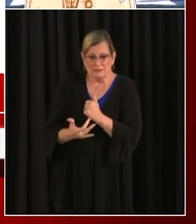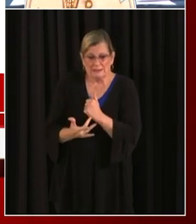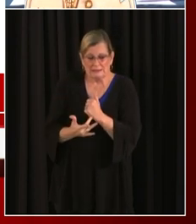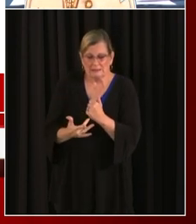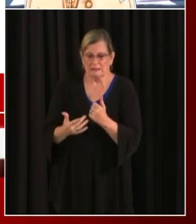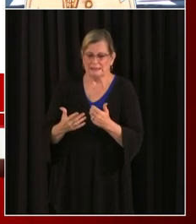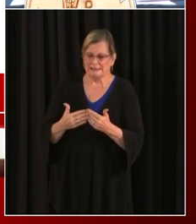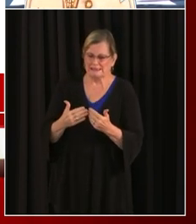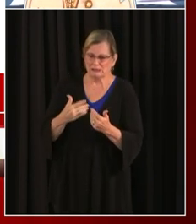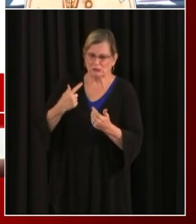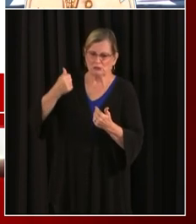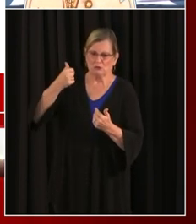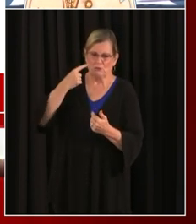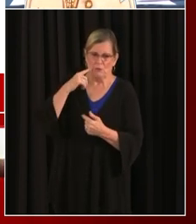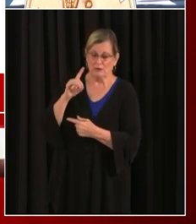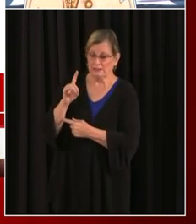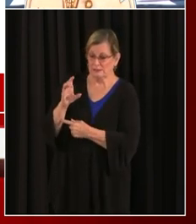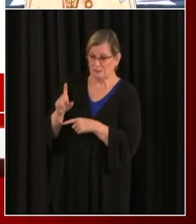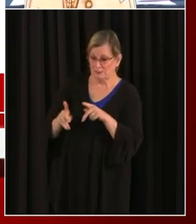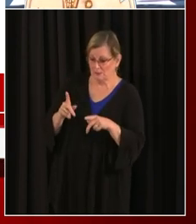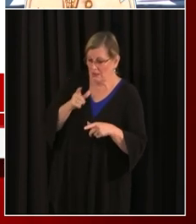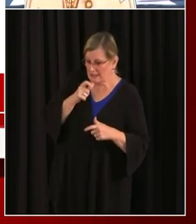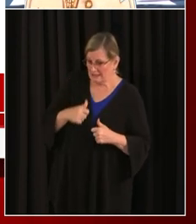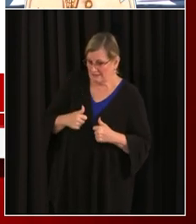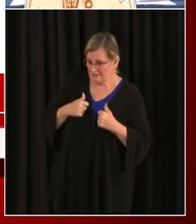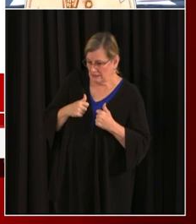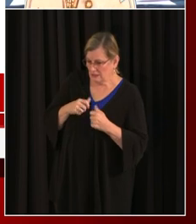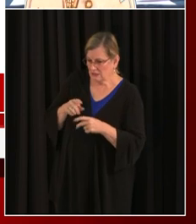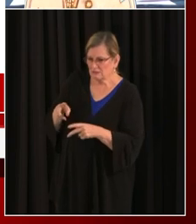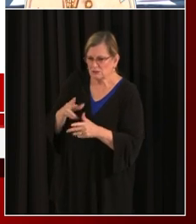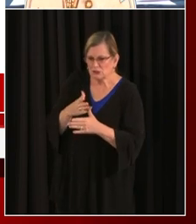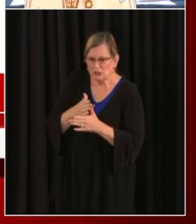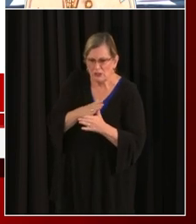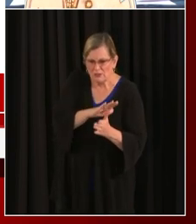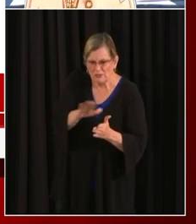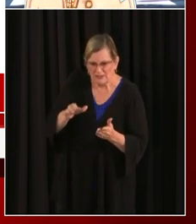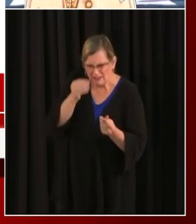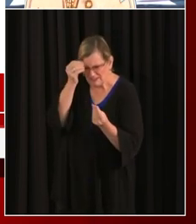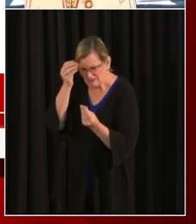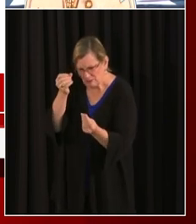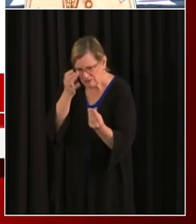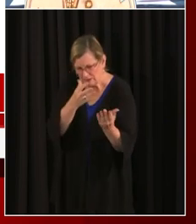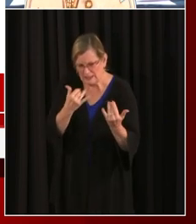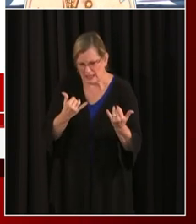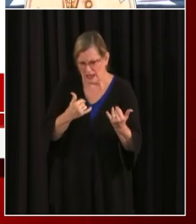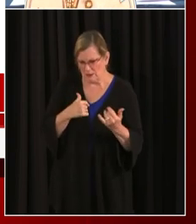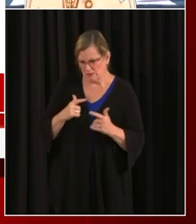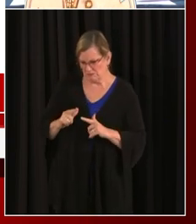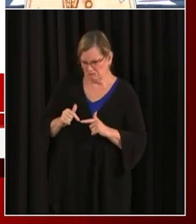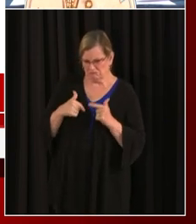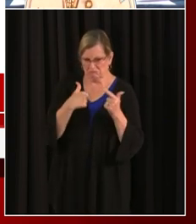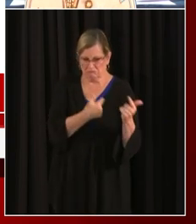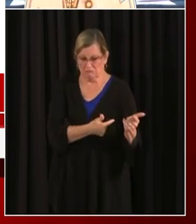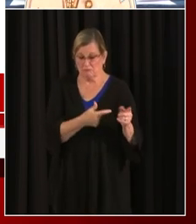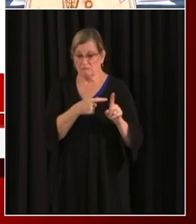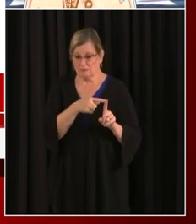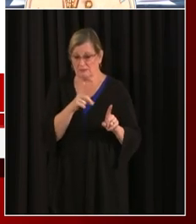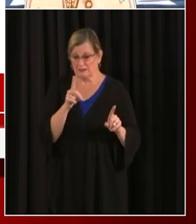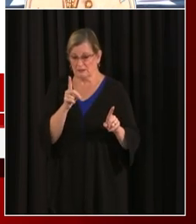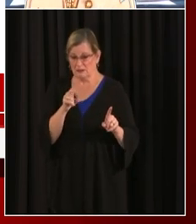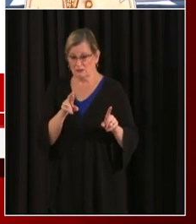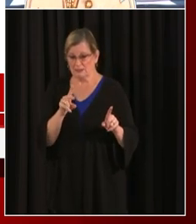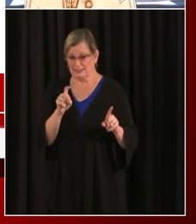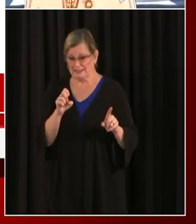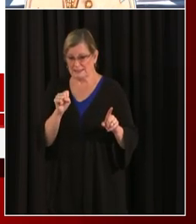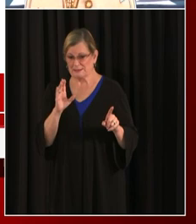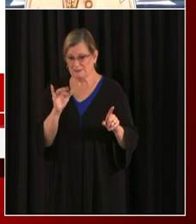health updates with the contact tracing team. I'm going to ask Dr. Nesbitt to review DC COVID